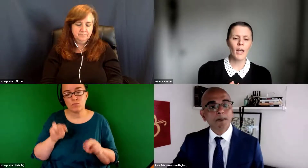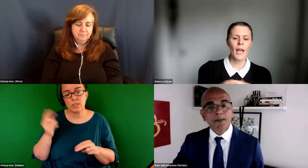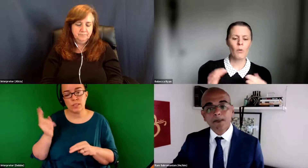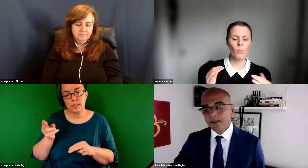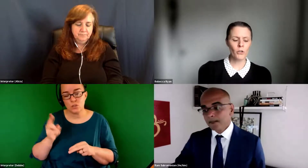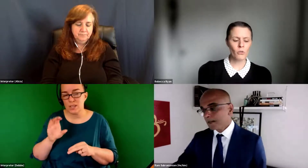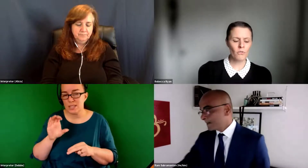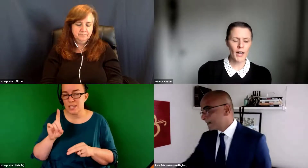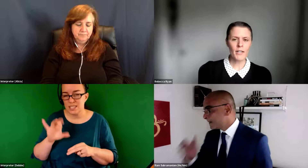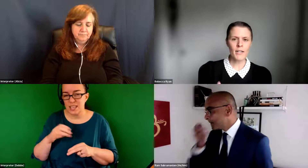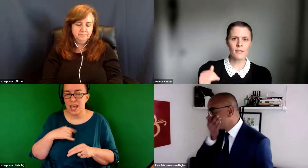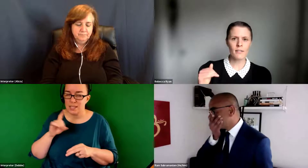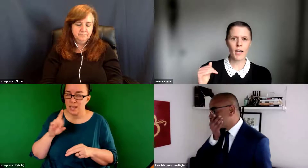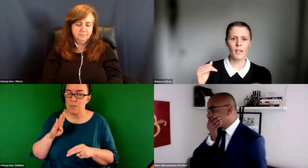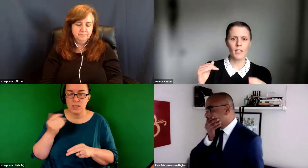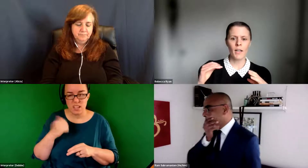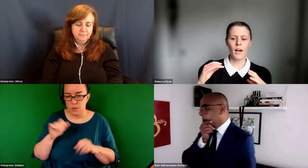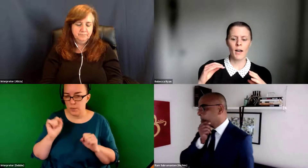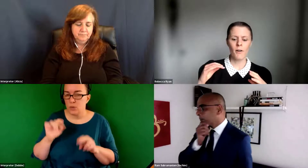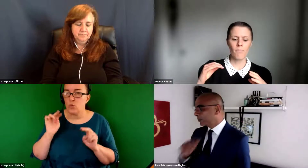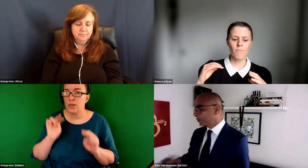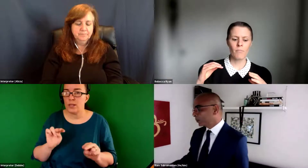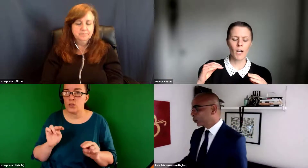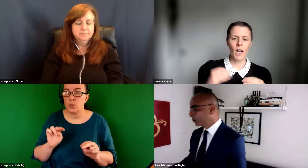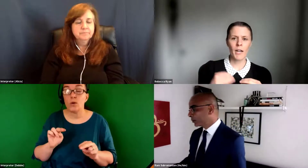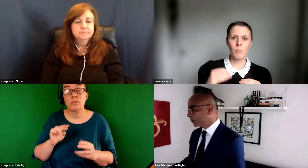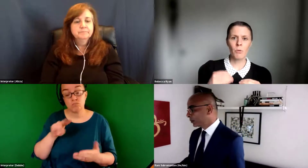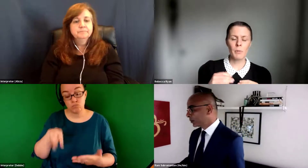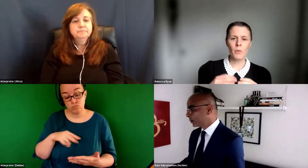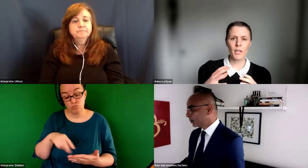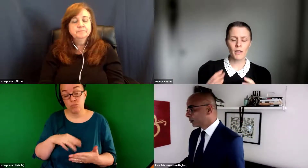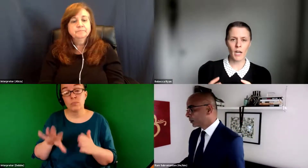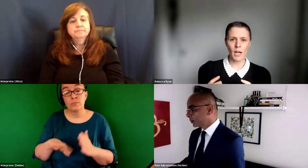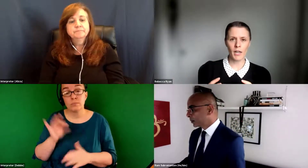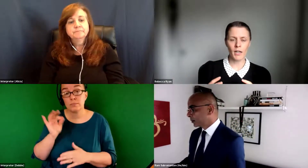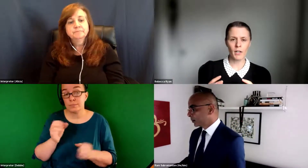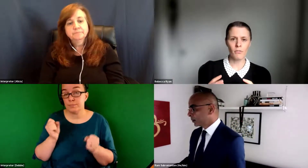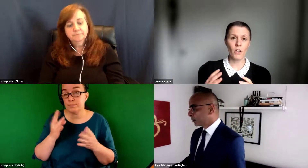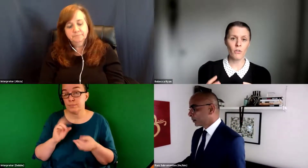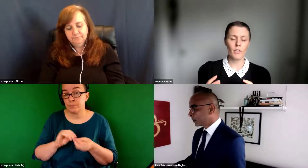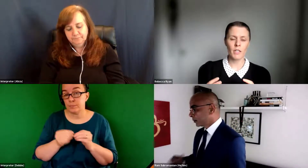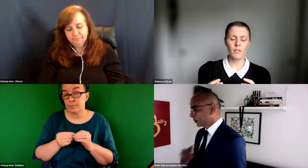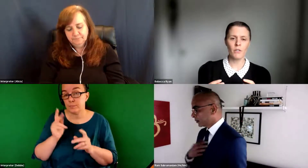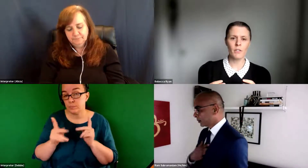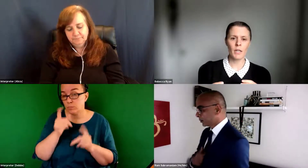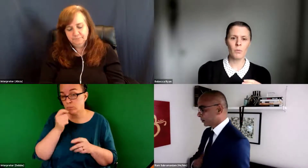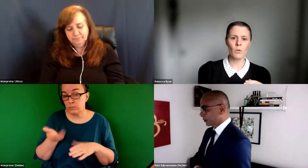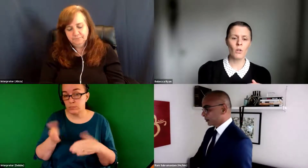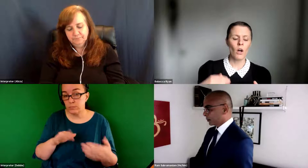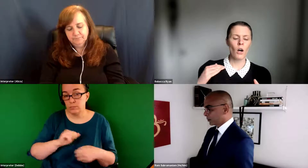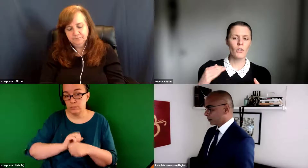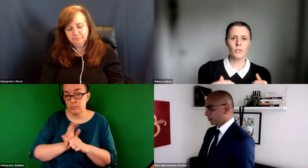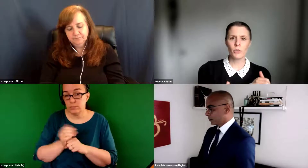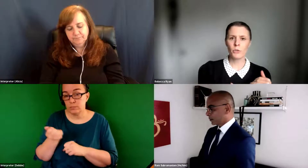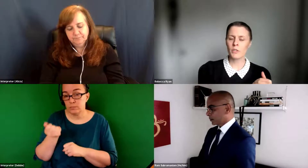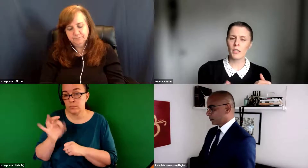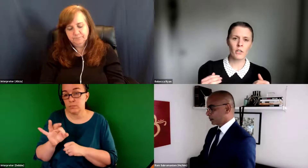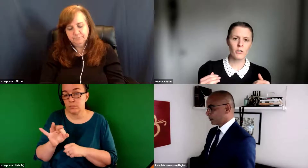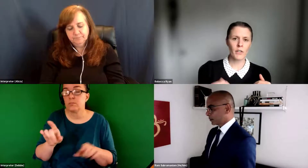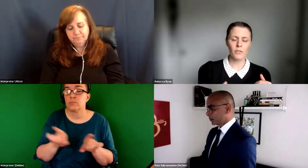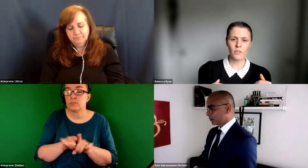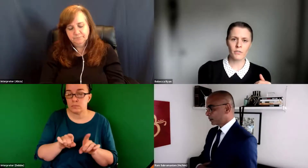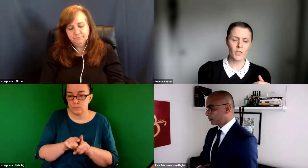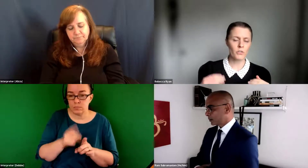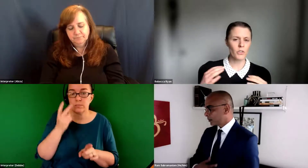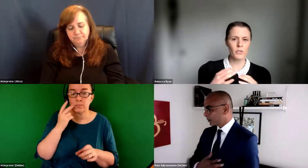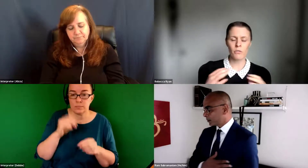into. And what you'll find is that a high number of people that die of COVID-19, for example, also you see in